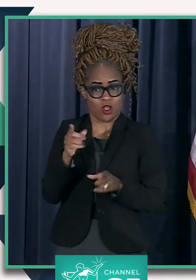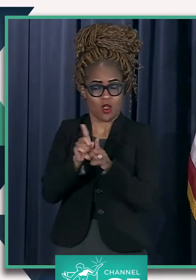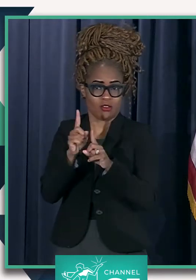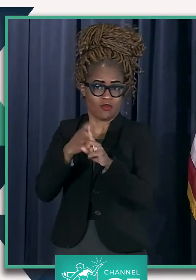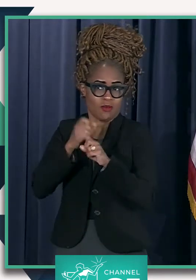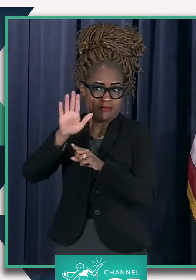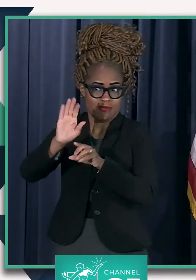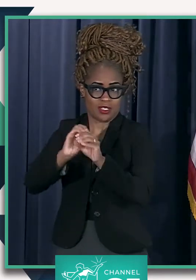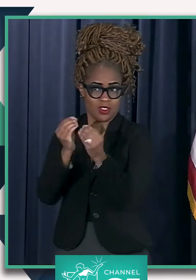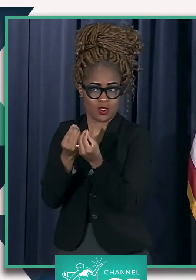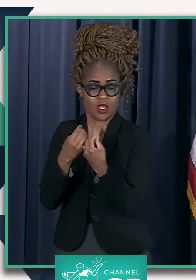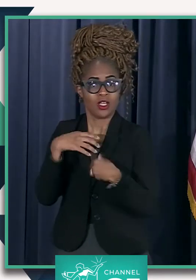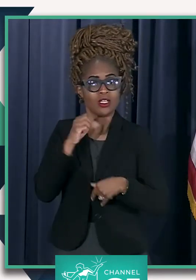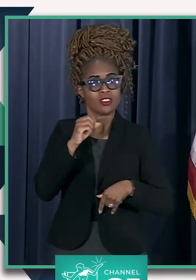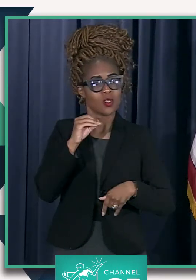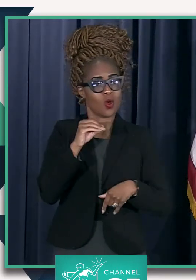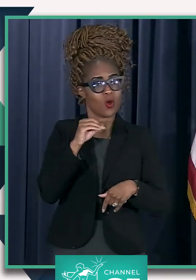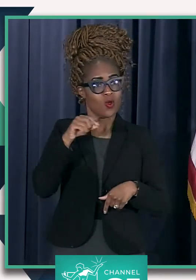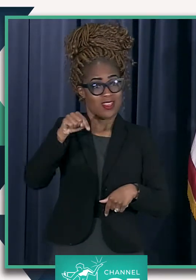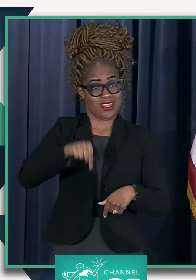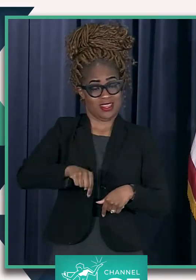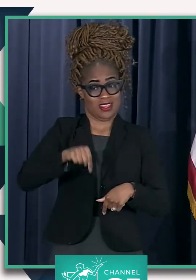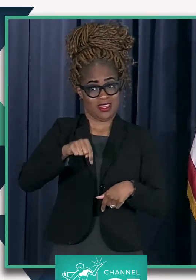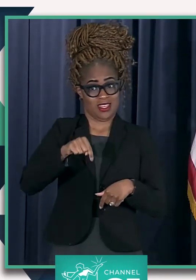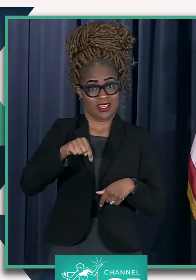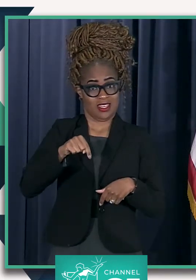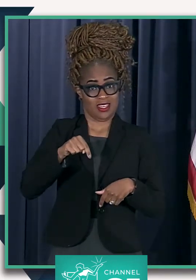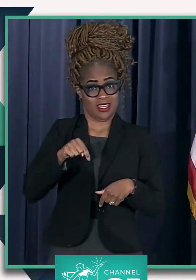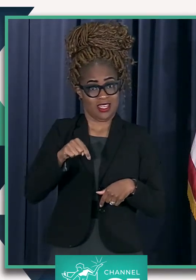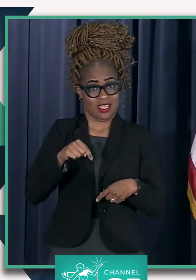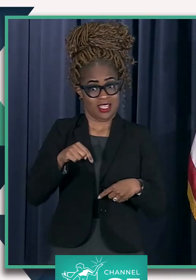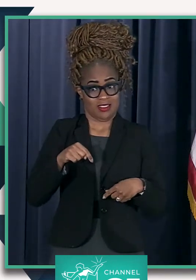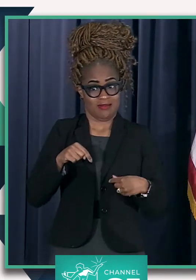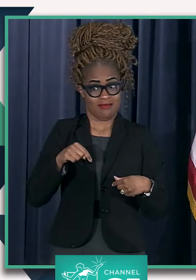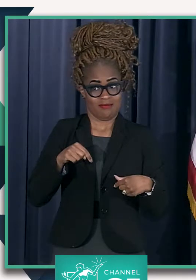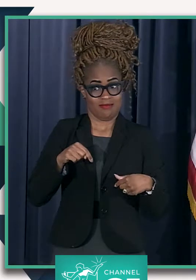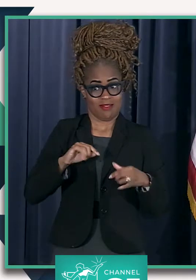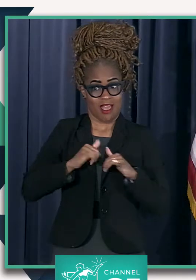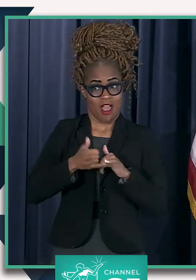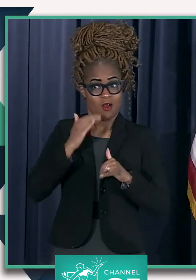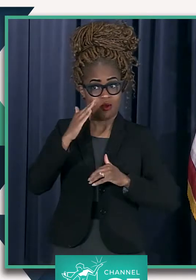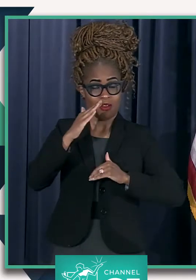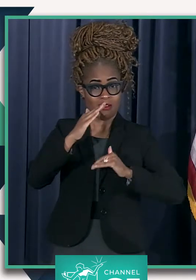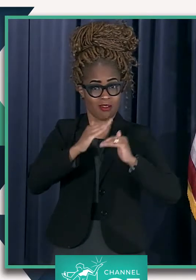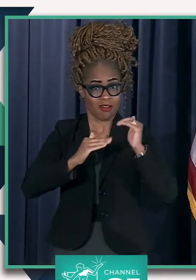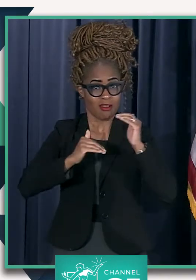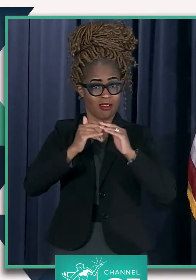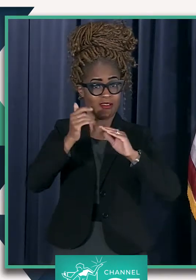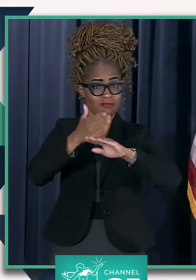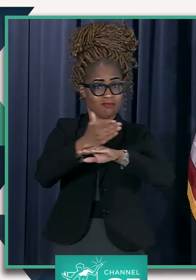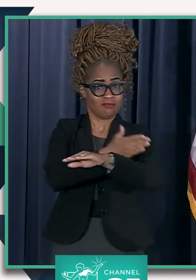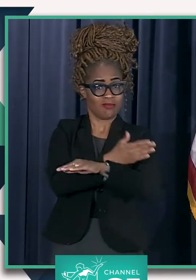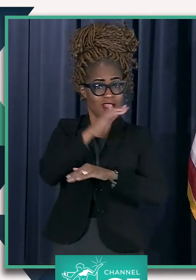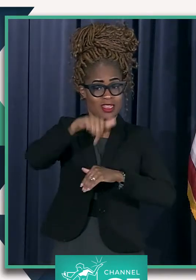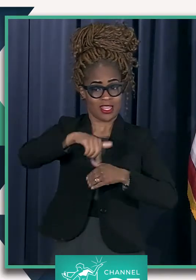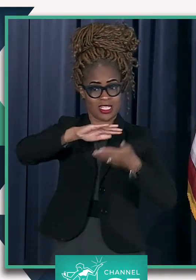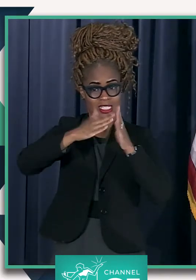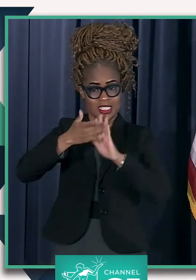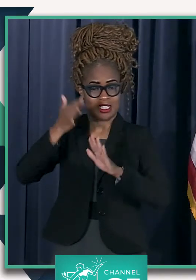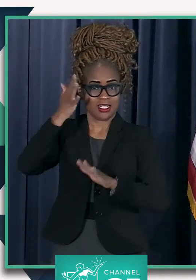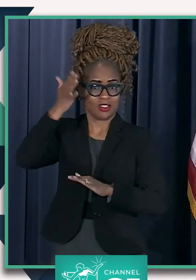organization. And so this is the way we're building the city's future. We're not making